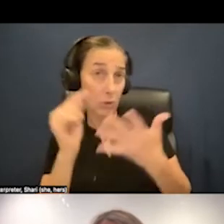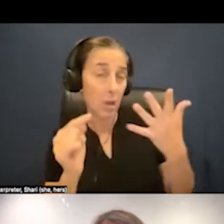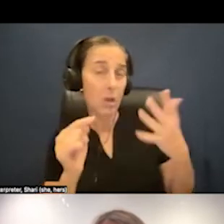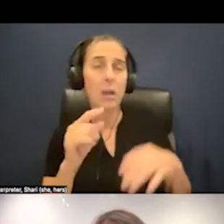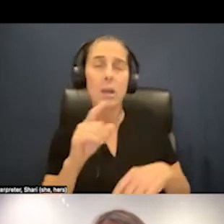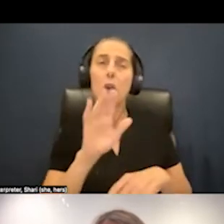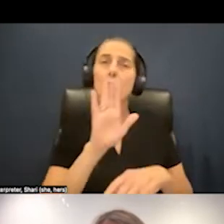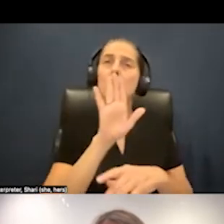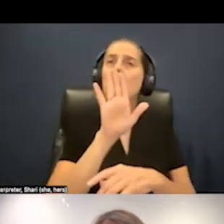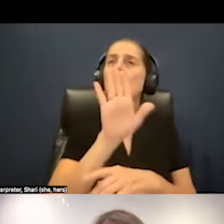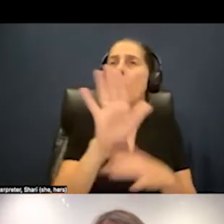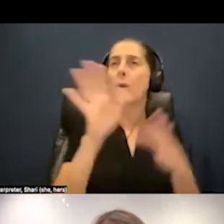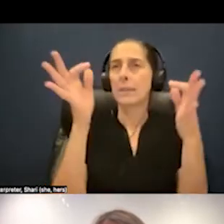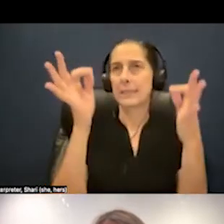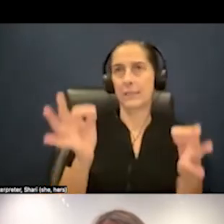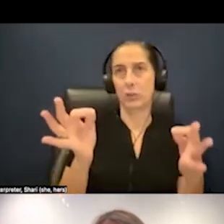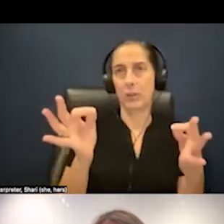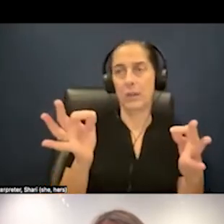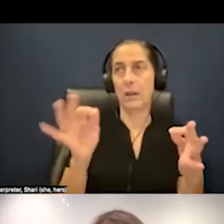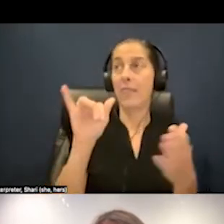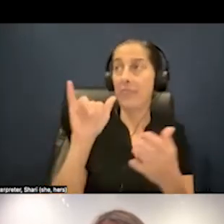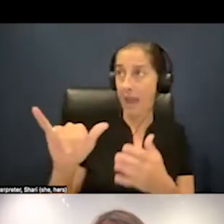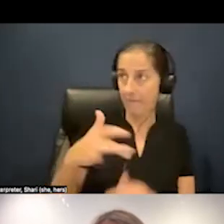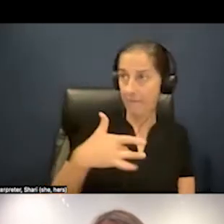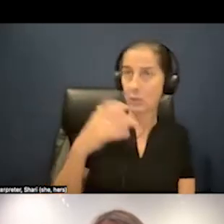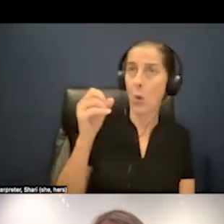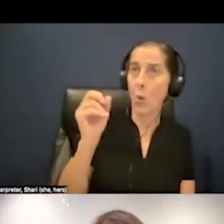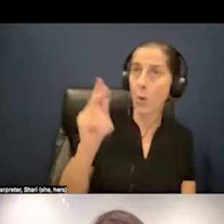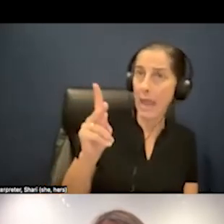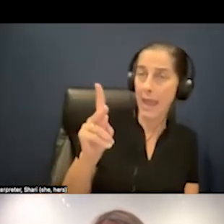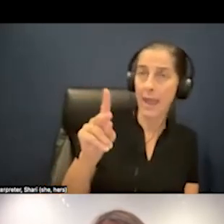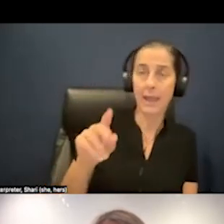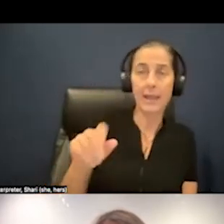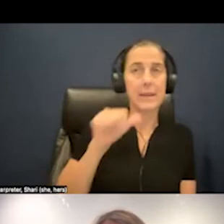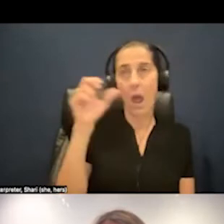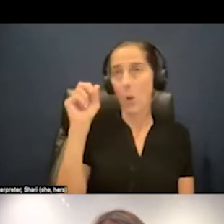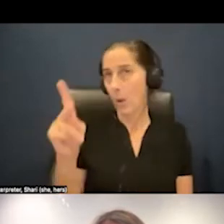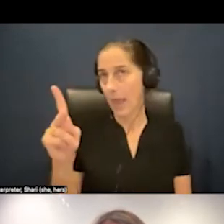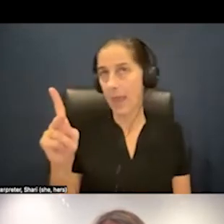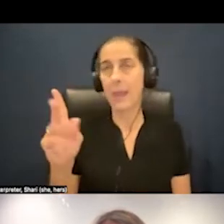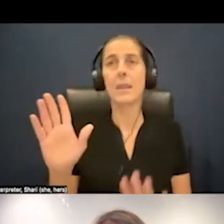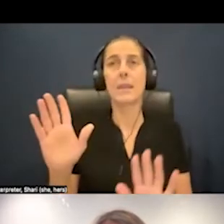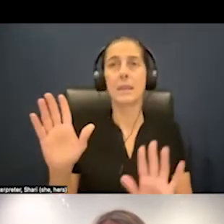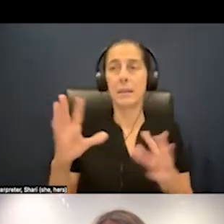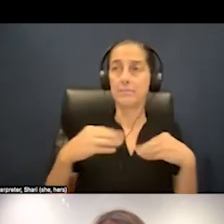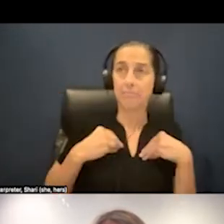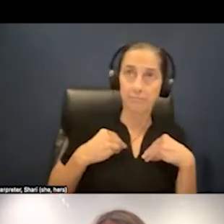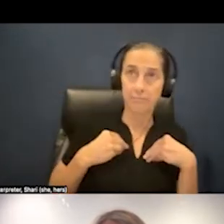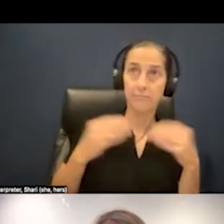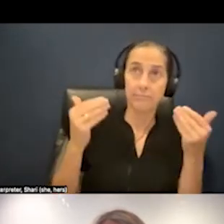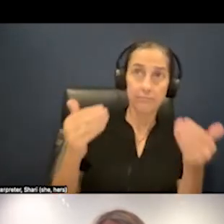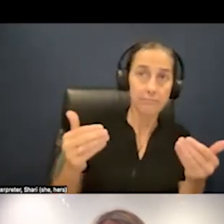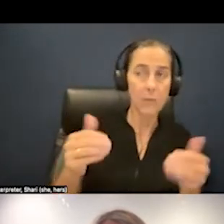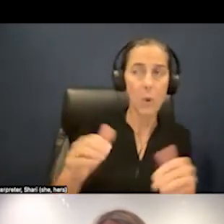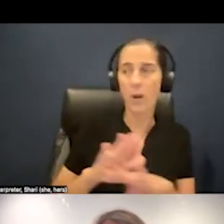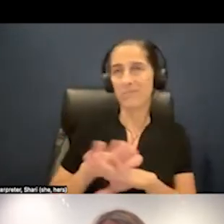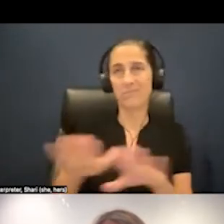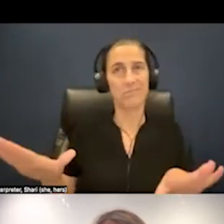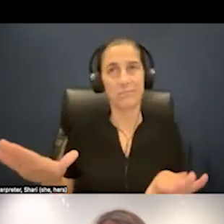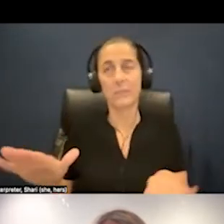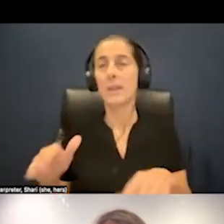feel okay, what is and is not within your current goals as a clinician, or as a patient who's working with